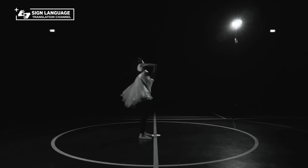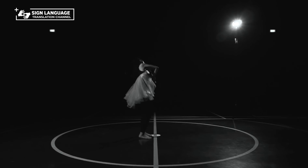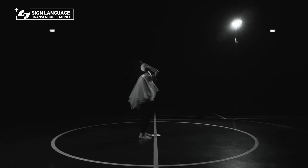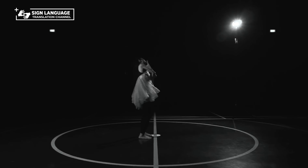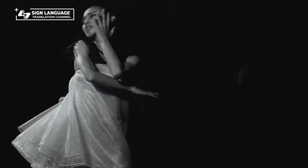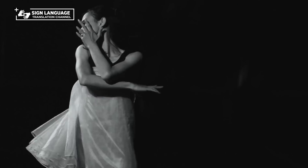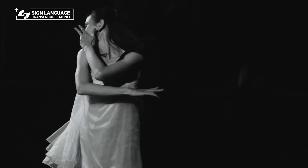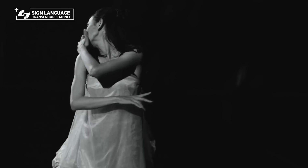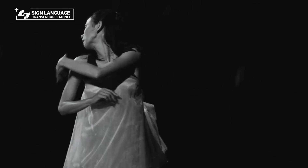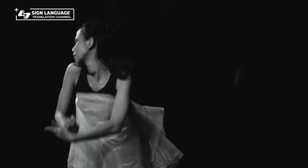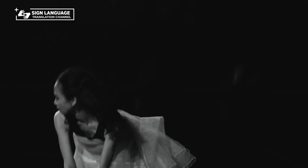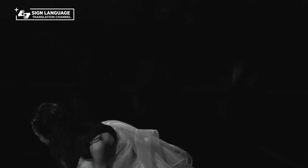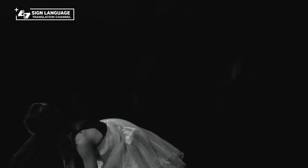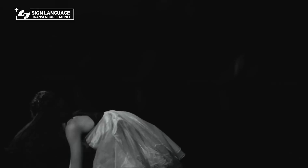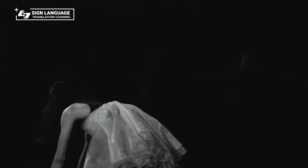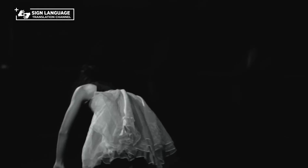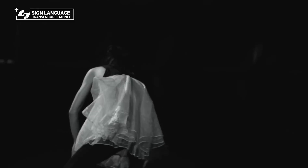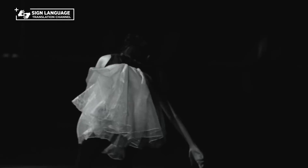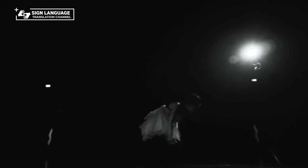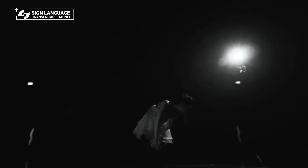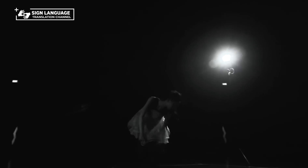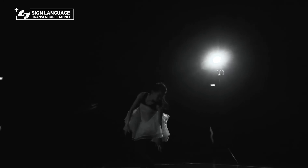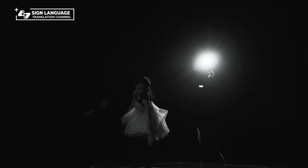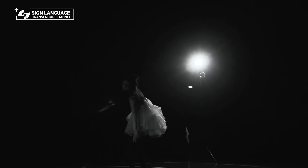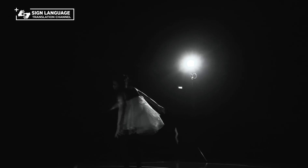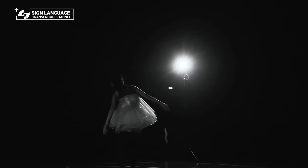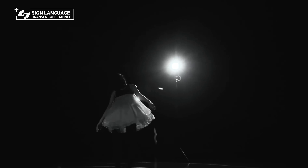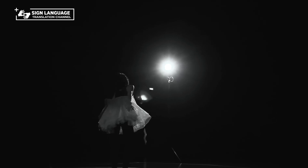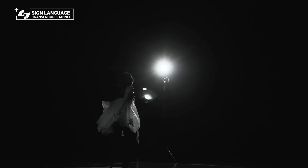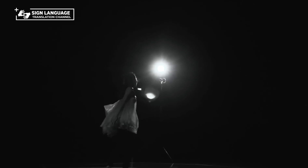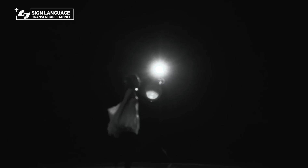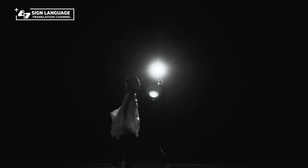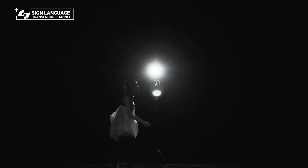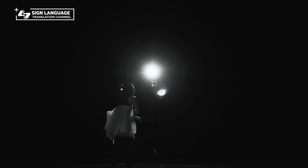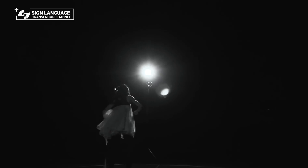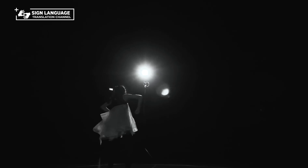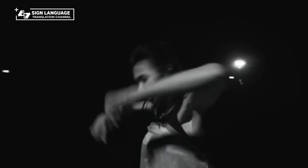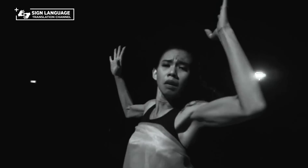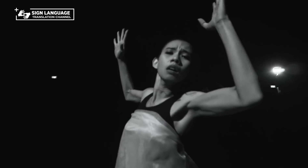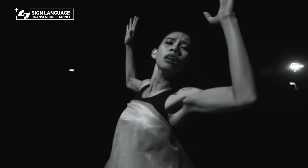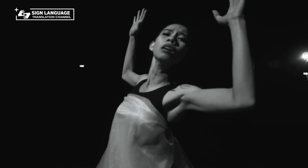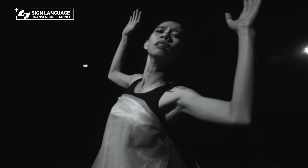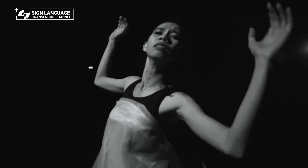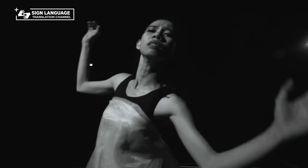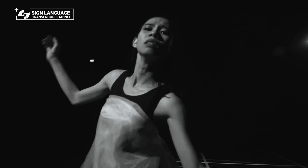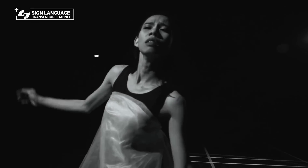put together pretty words to be enough.